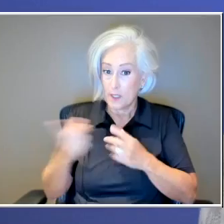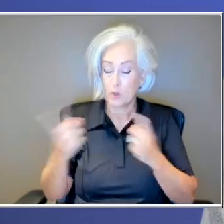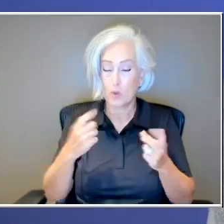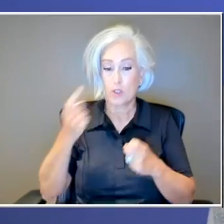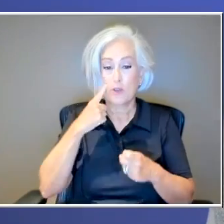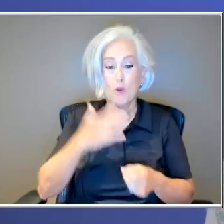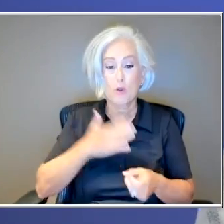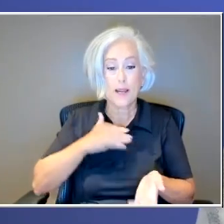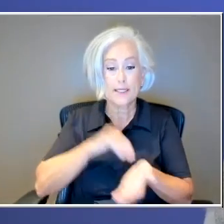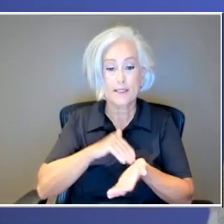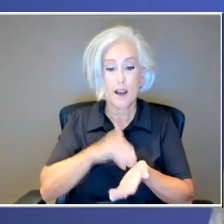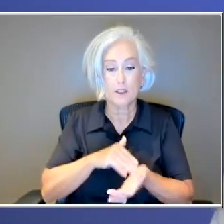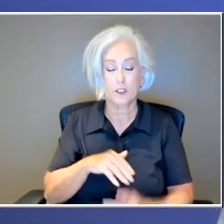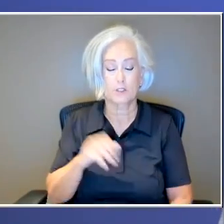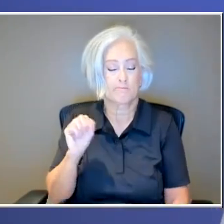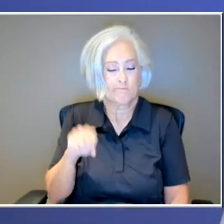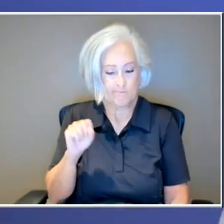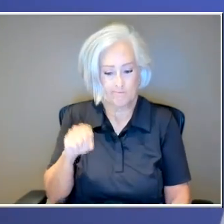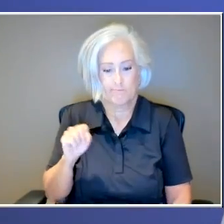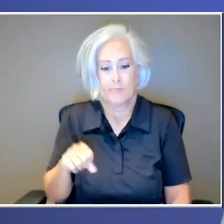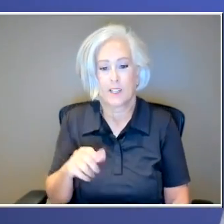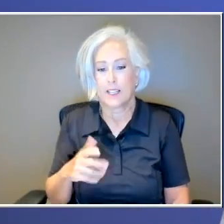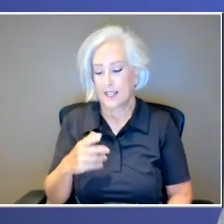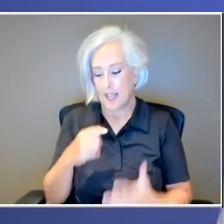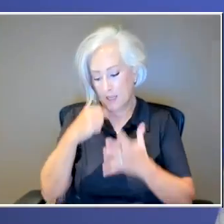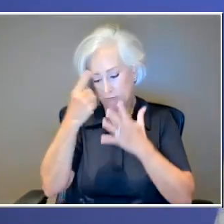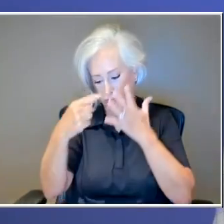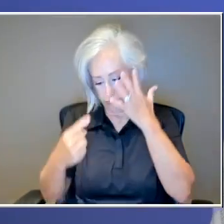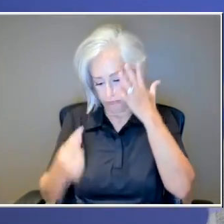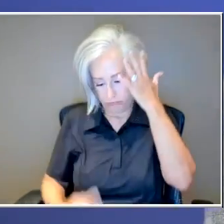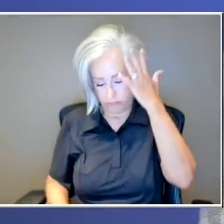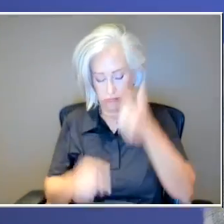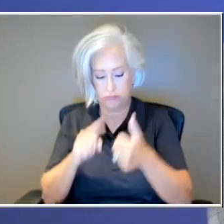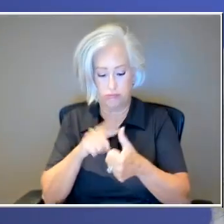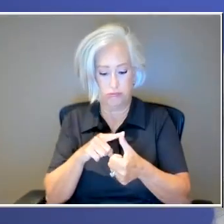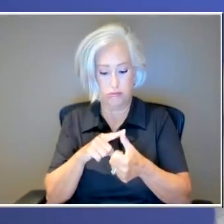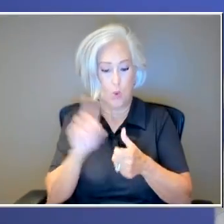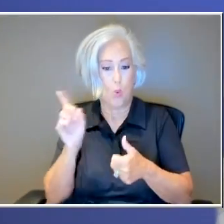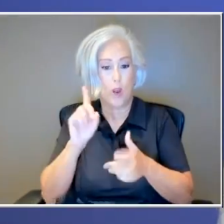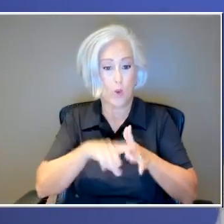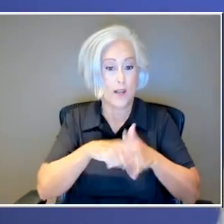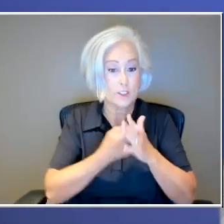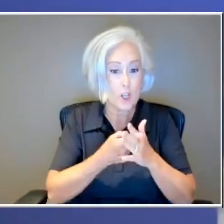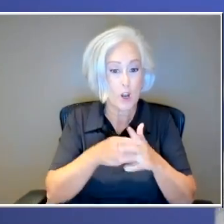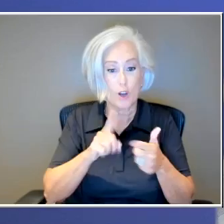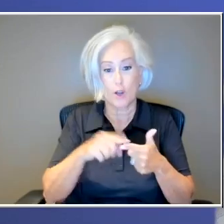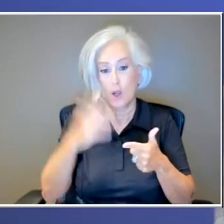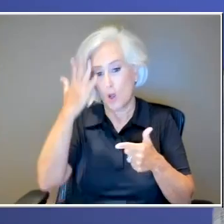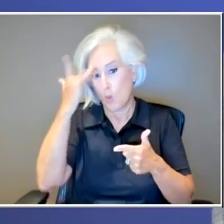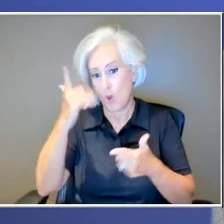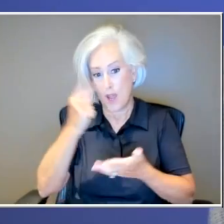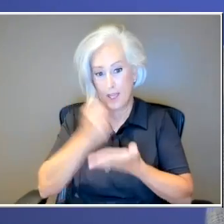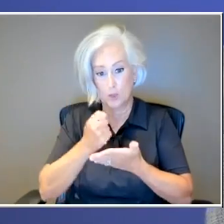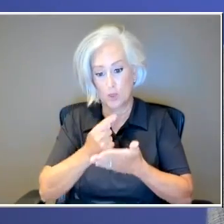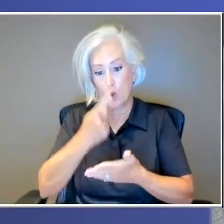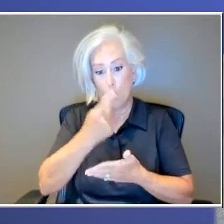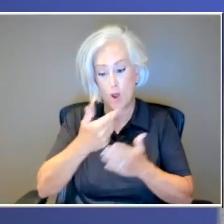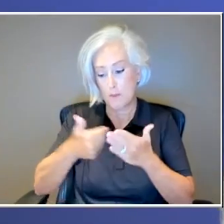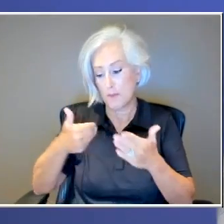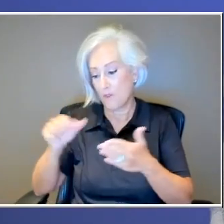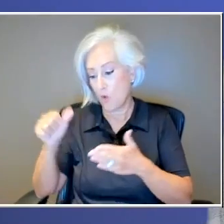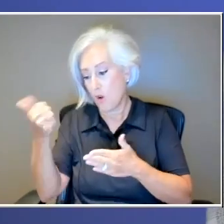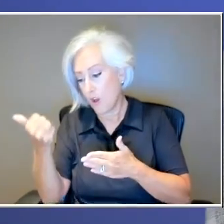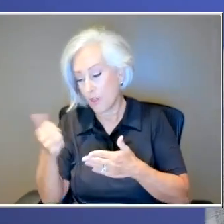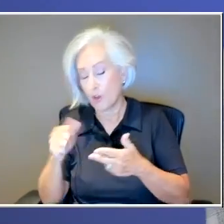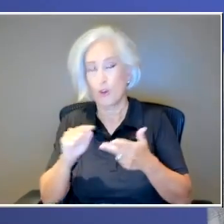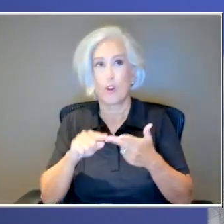Just the whole gamut. I mean, what do I start with? Why am I treating one before or can they both be treated at the same